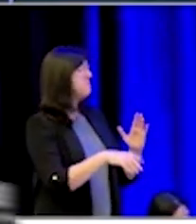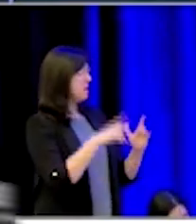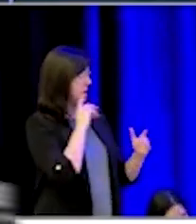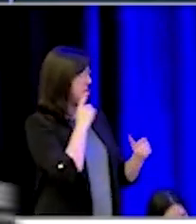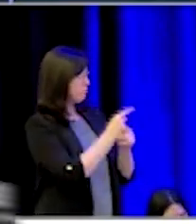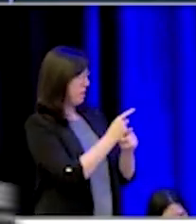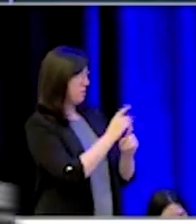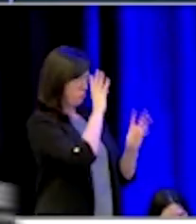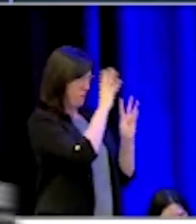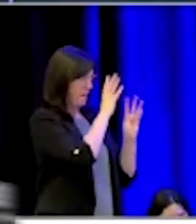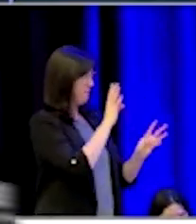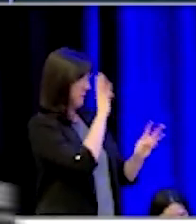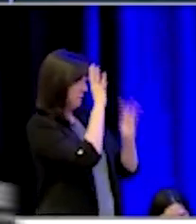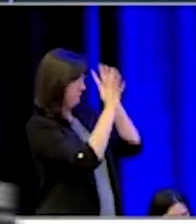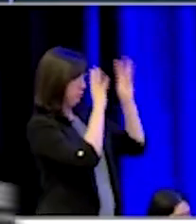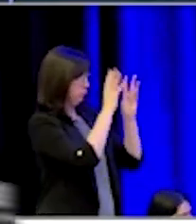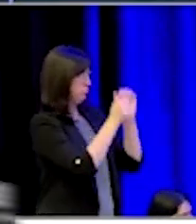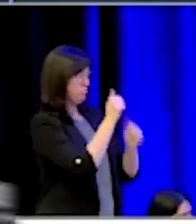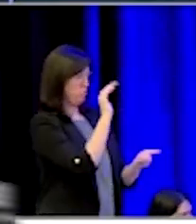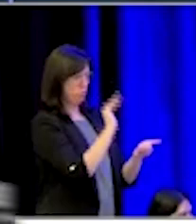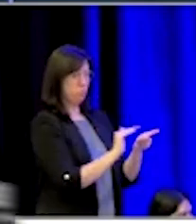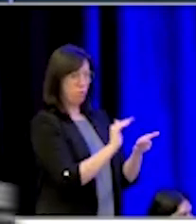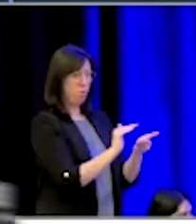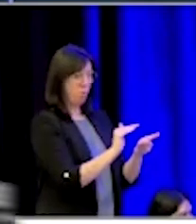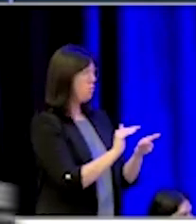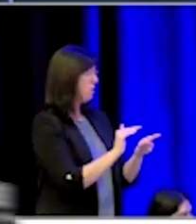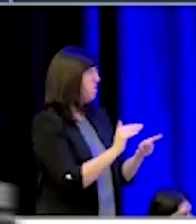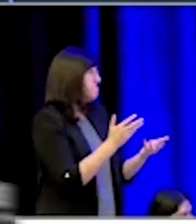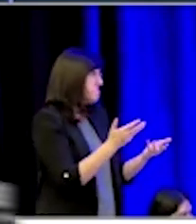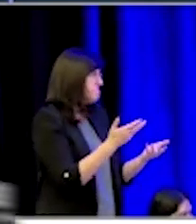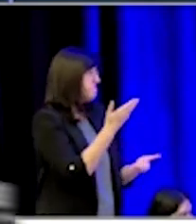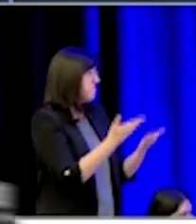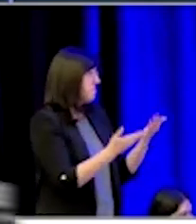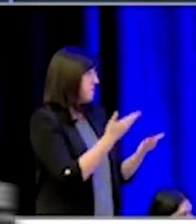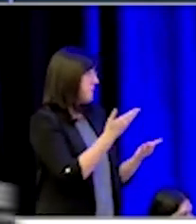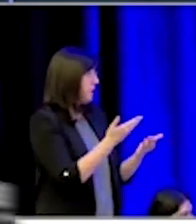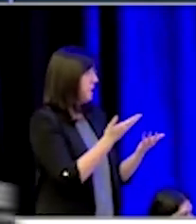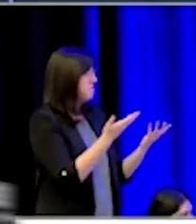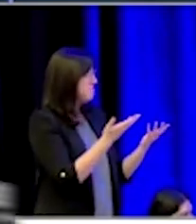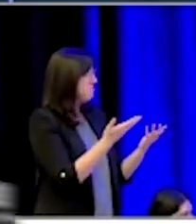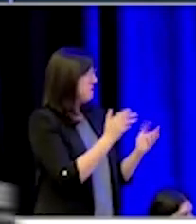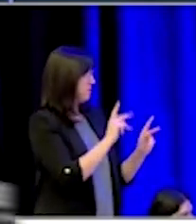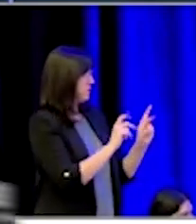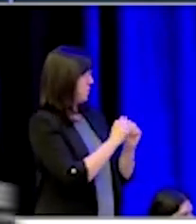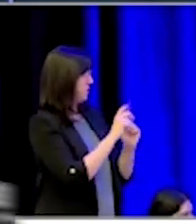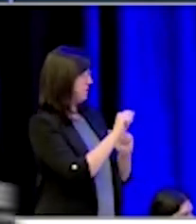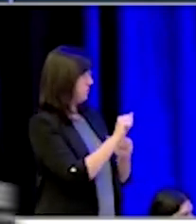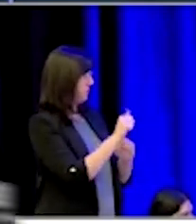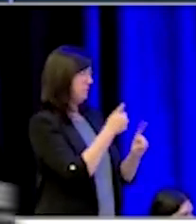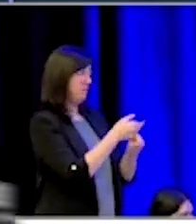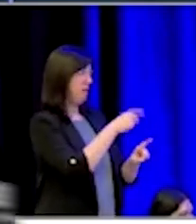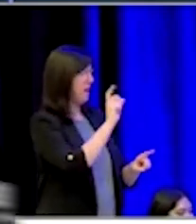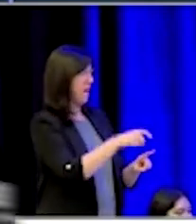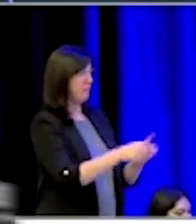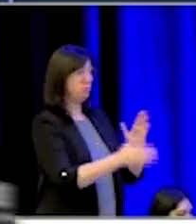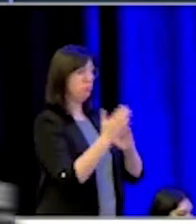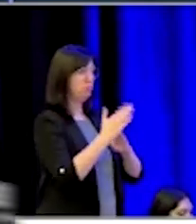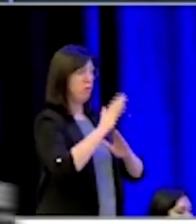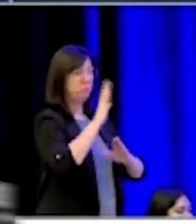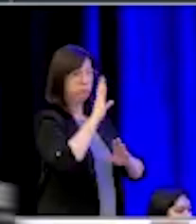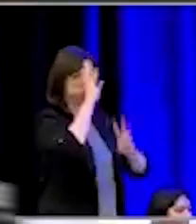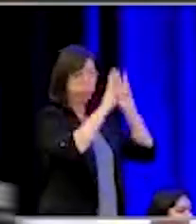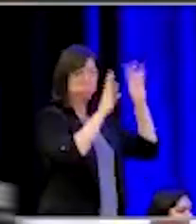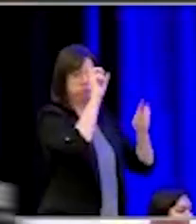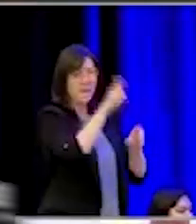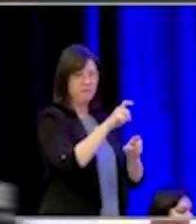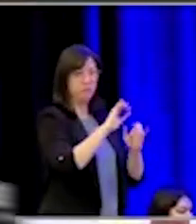lowest scored. And, you know, anecdotally, we could say persons with disabilities have to be the most innovative and creative in order to